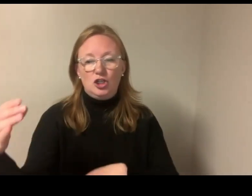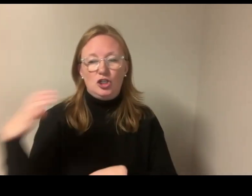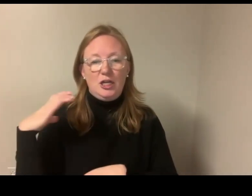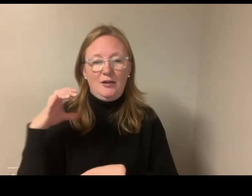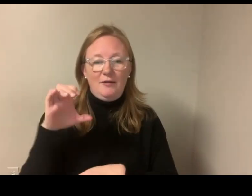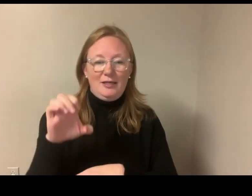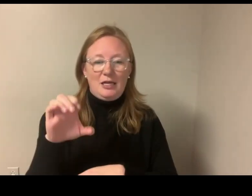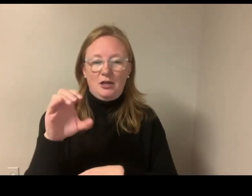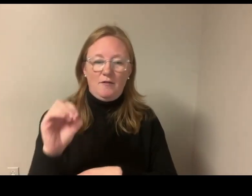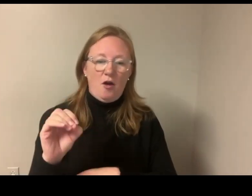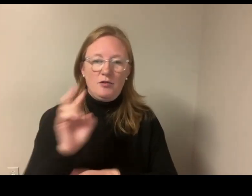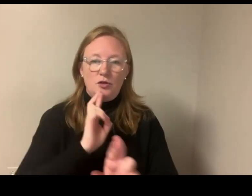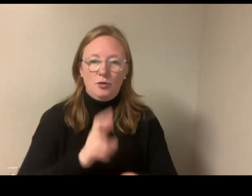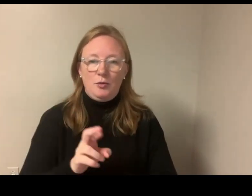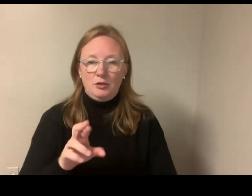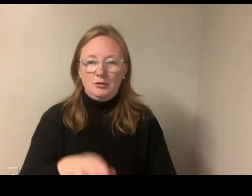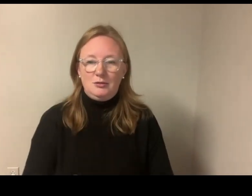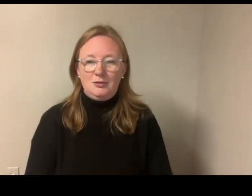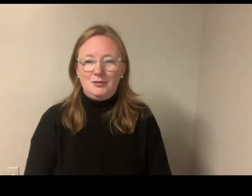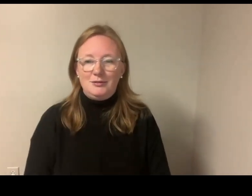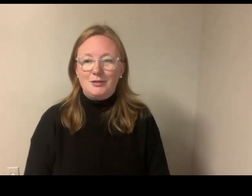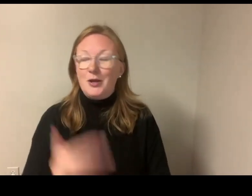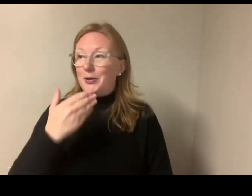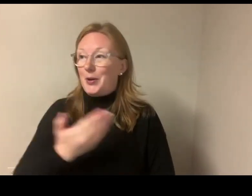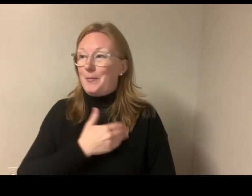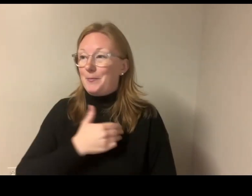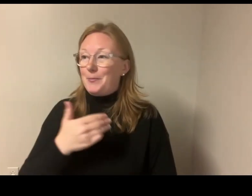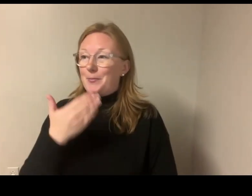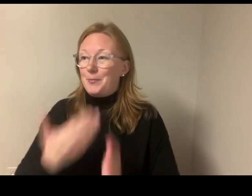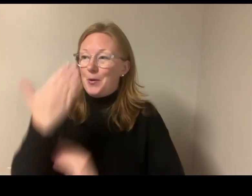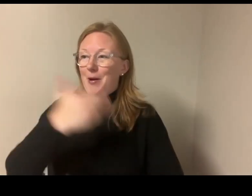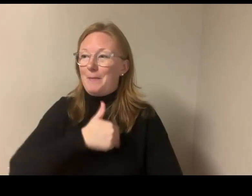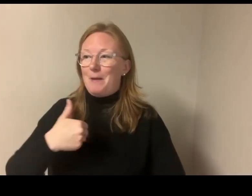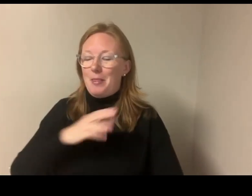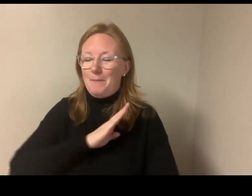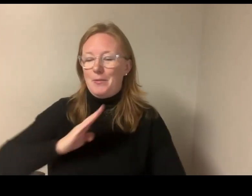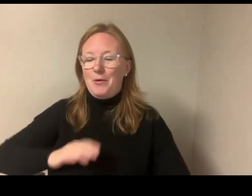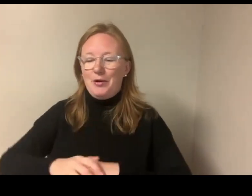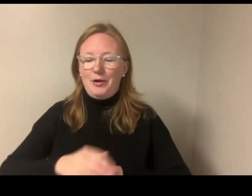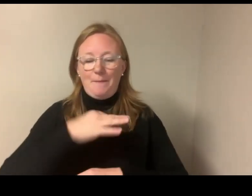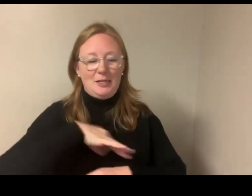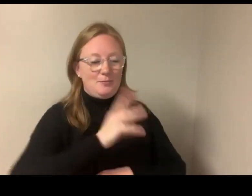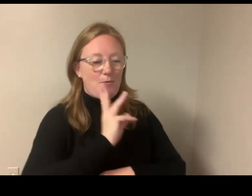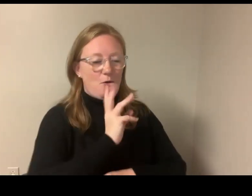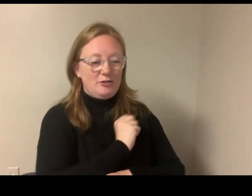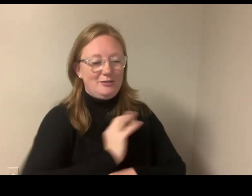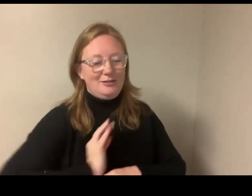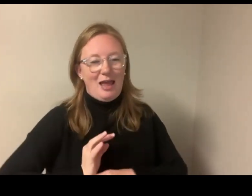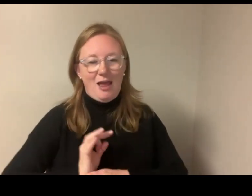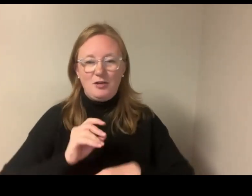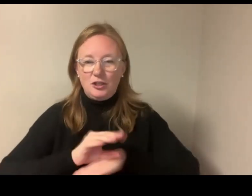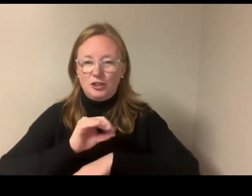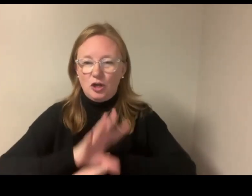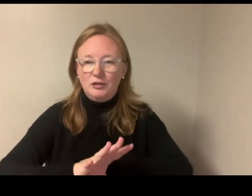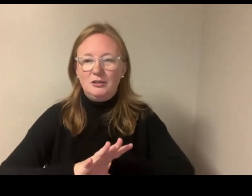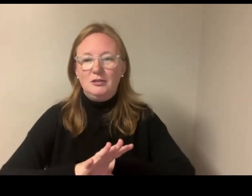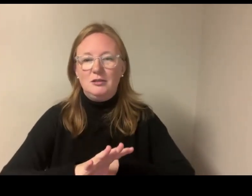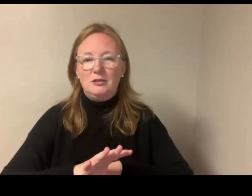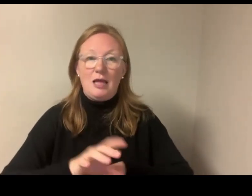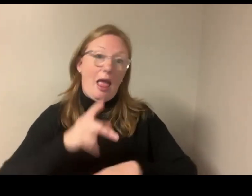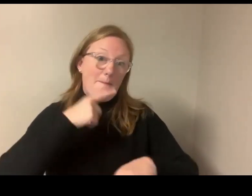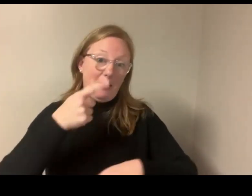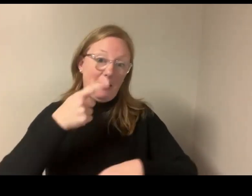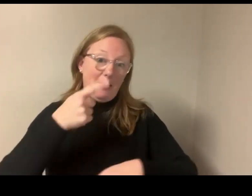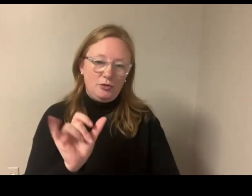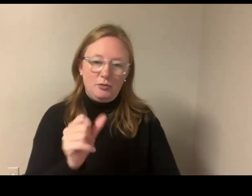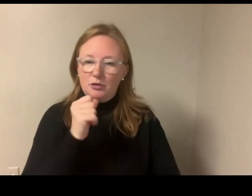Officer report. Well, good morning, members of the board, Pittsburgh Water staff and consultants and members of the public. I don't